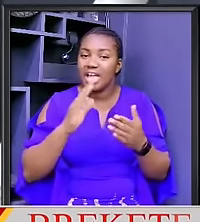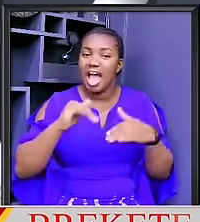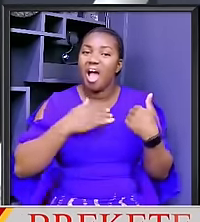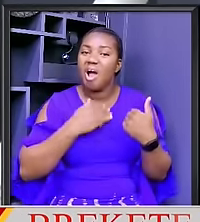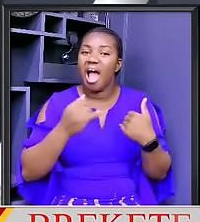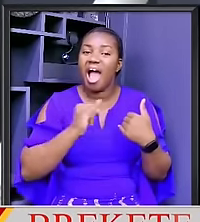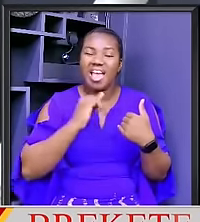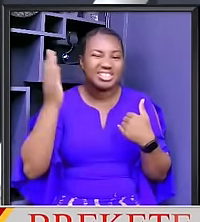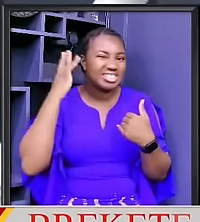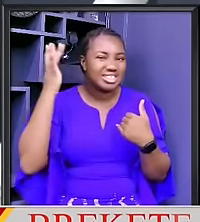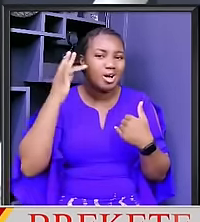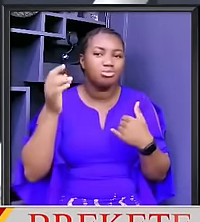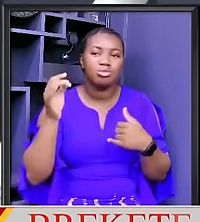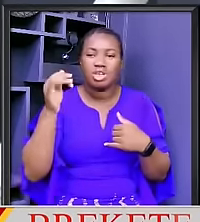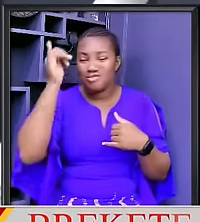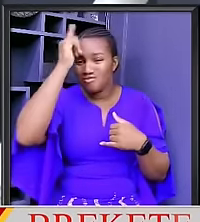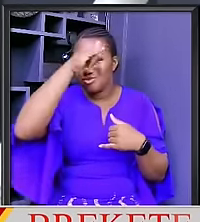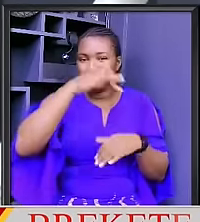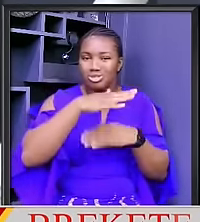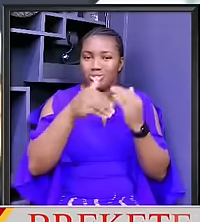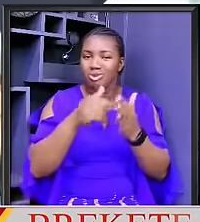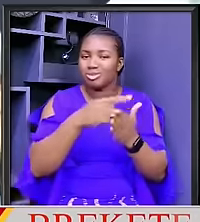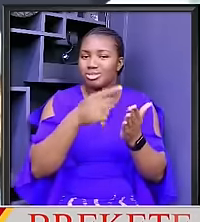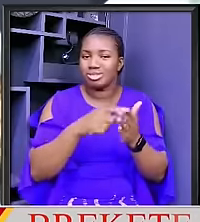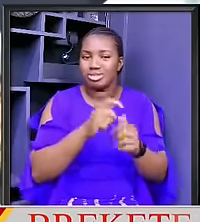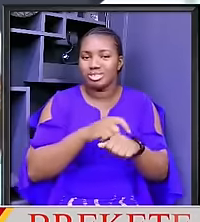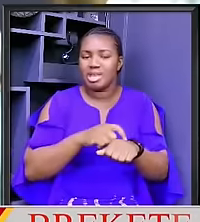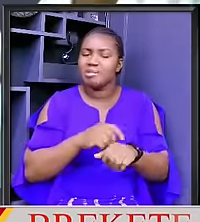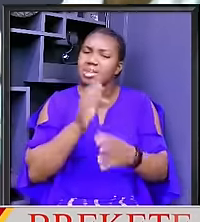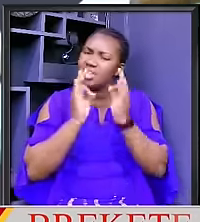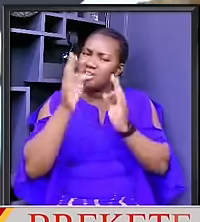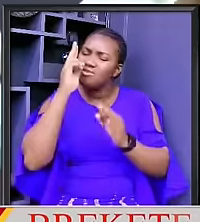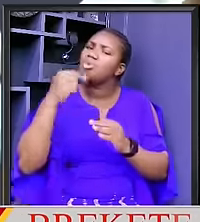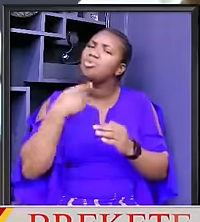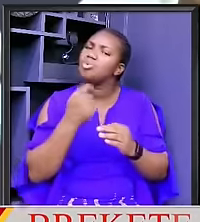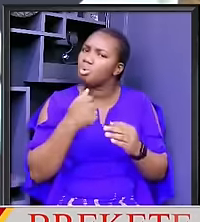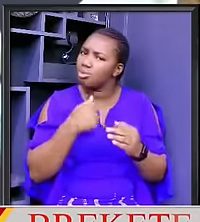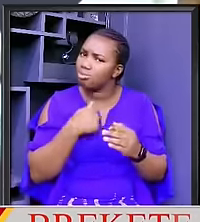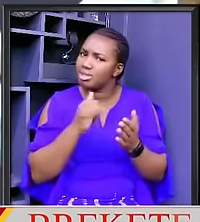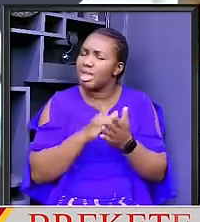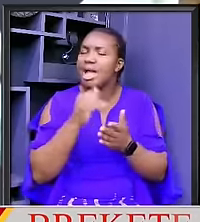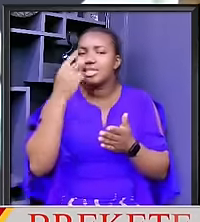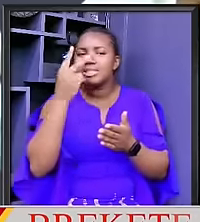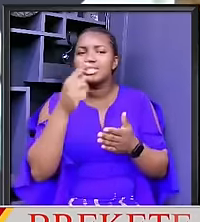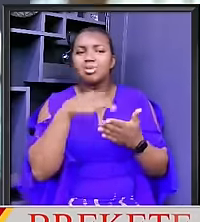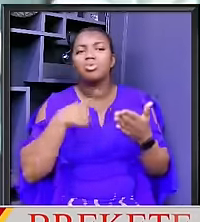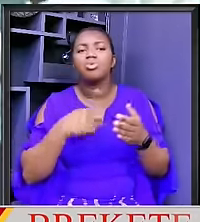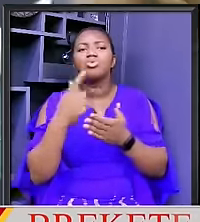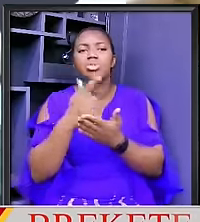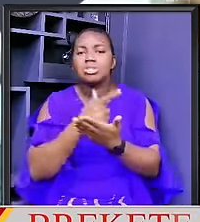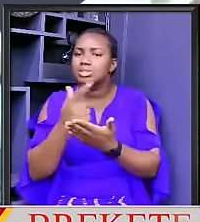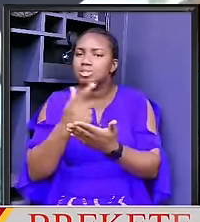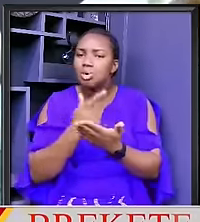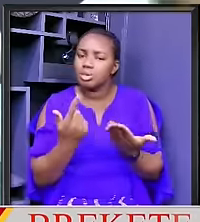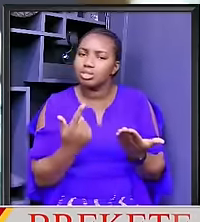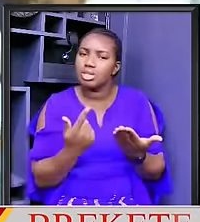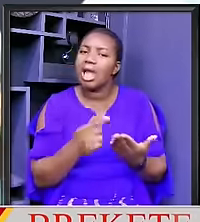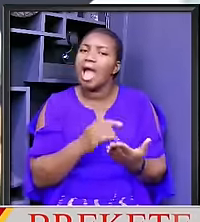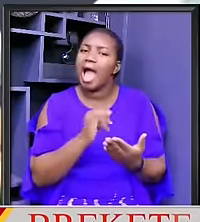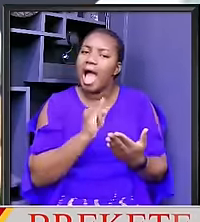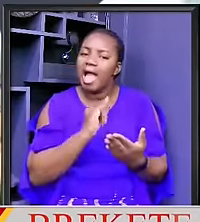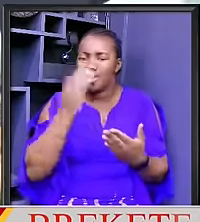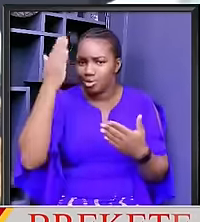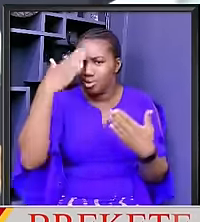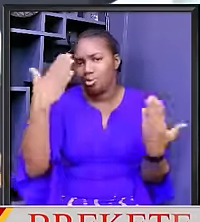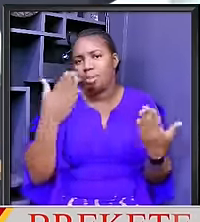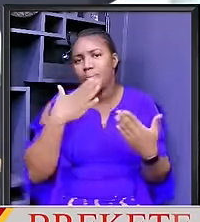stupid all this while. It will say in term is say now see what thing we discuss. At least I'm in the proper